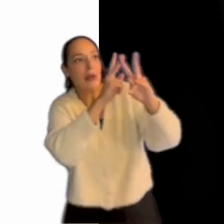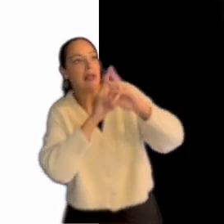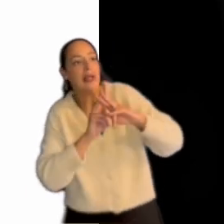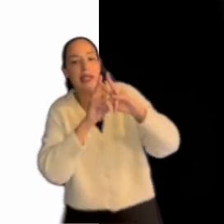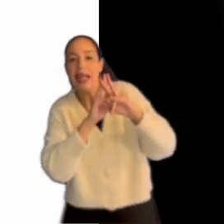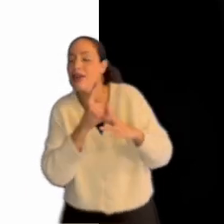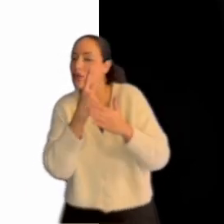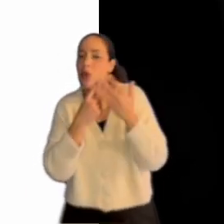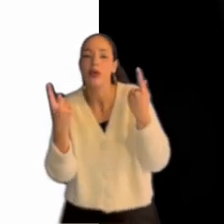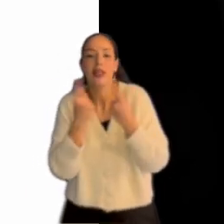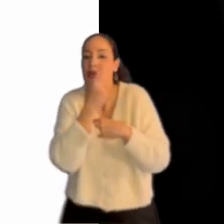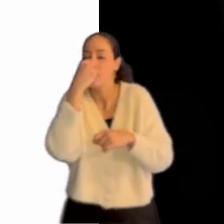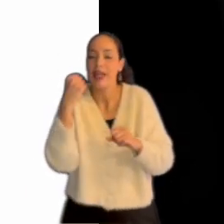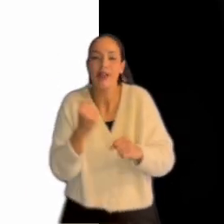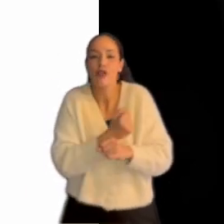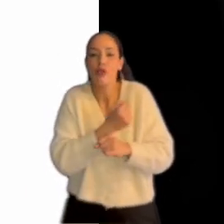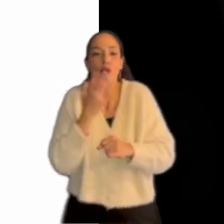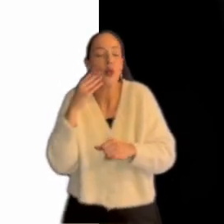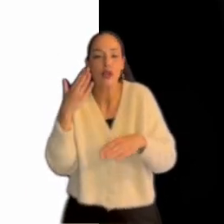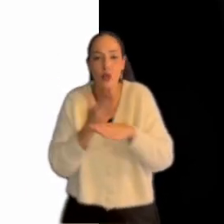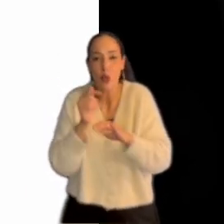empathy, it can be enough.